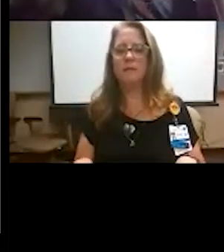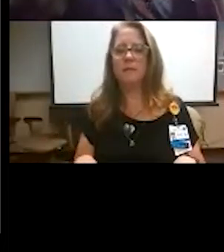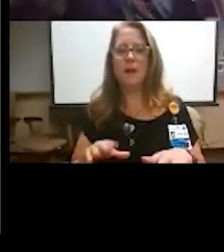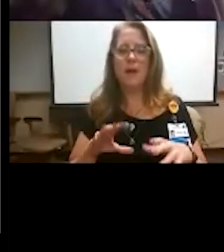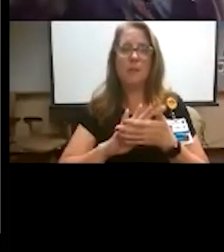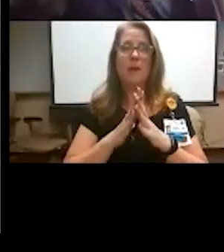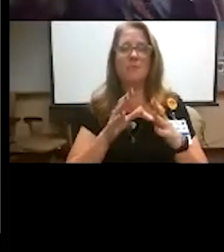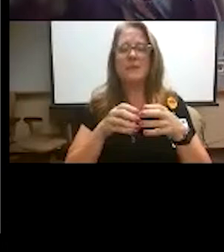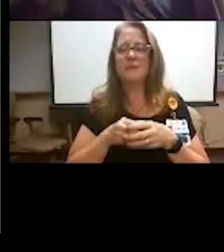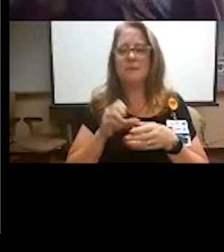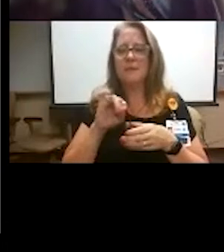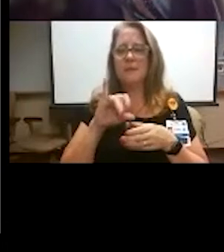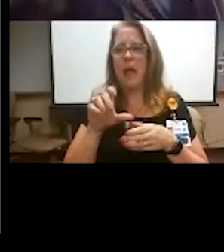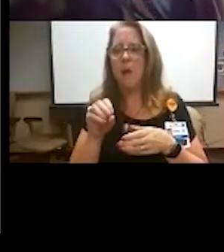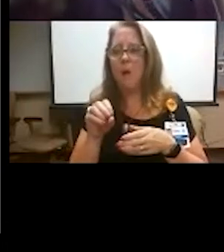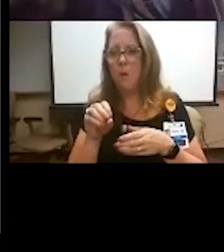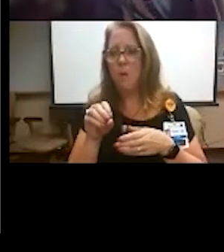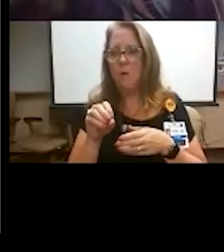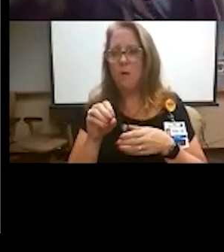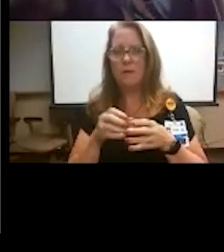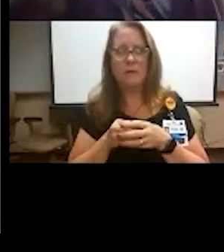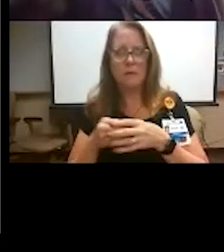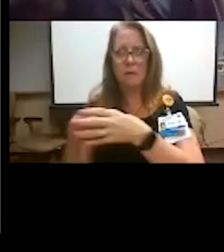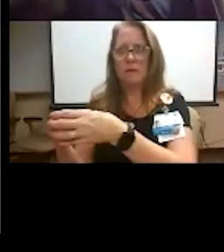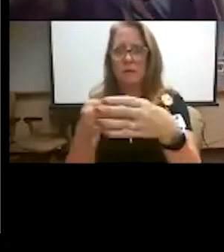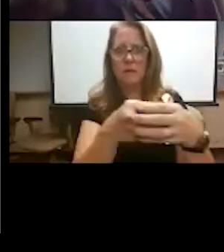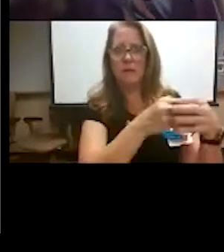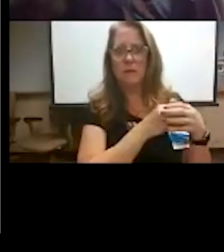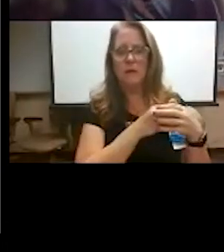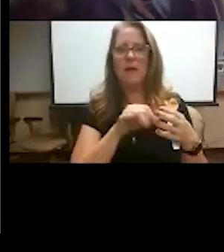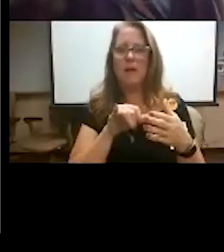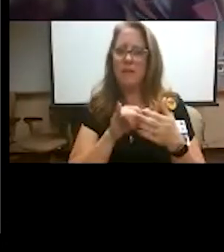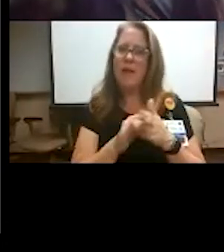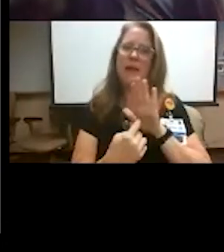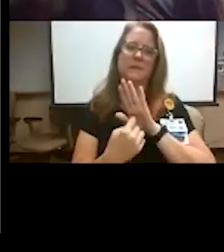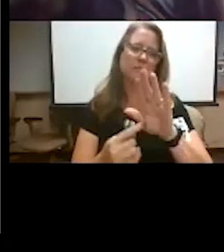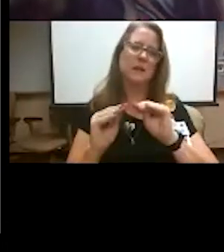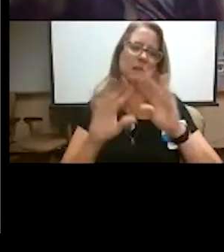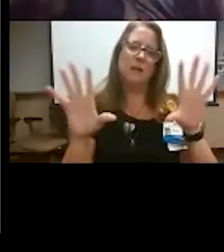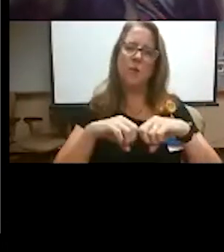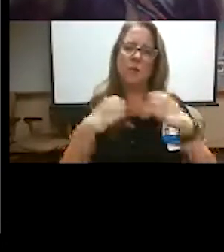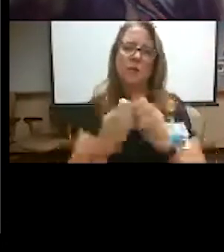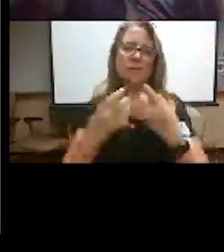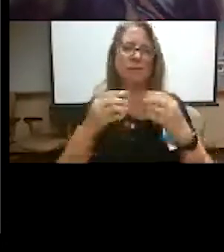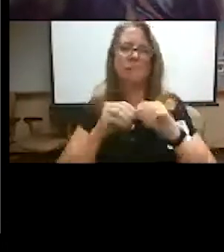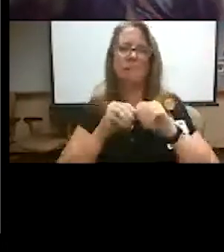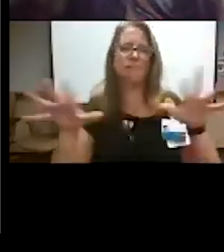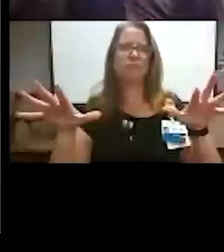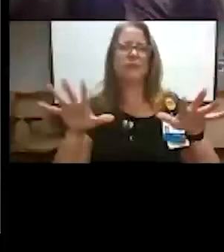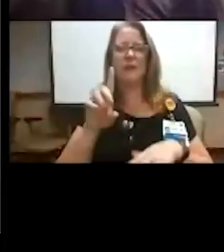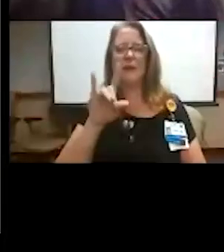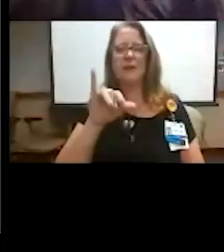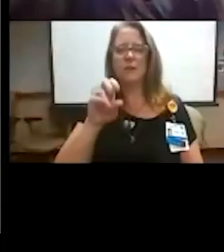siloed. And I've called that a manifestation of organizational dissociation. That basically the organization is